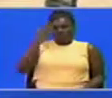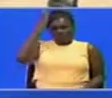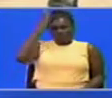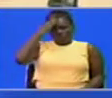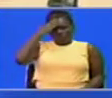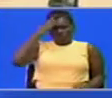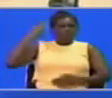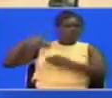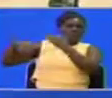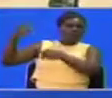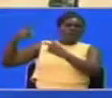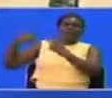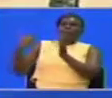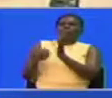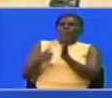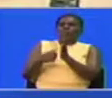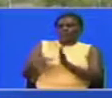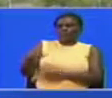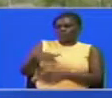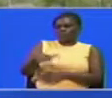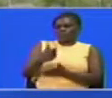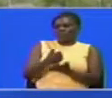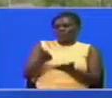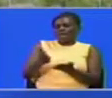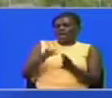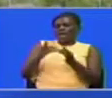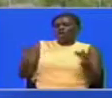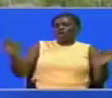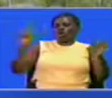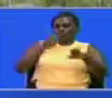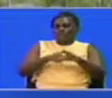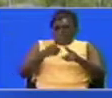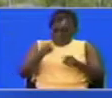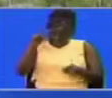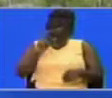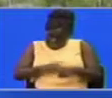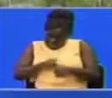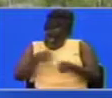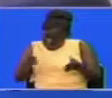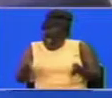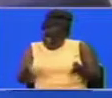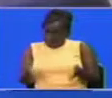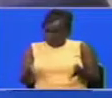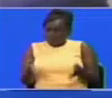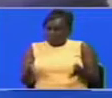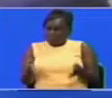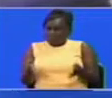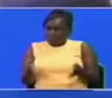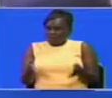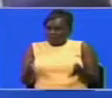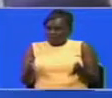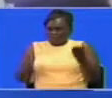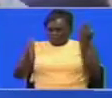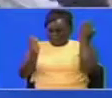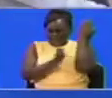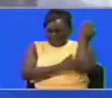history began. Problems have been in that part of the world for a mighty long time. But this time round, they became